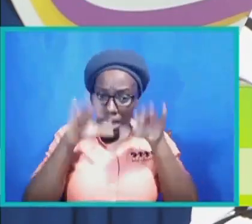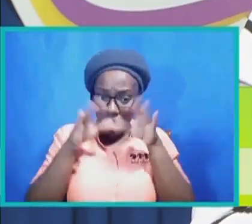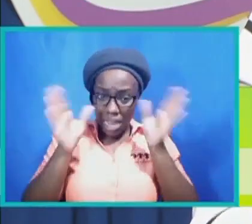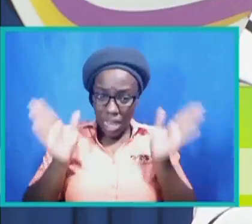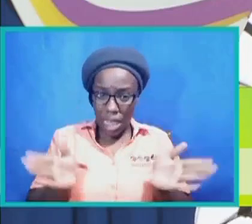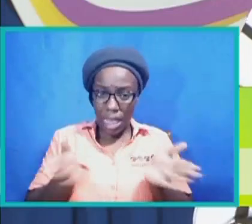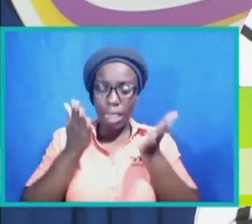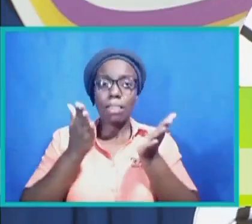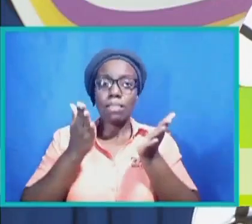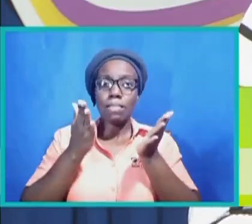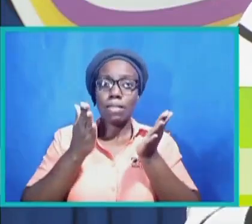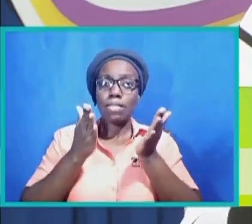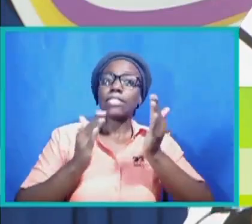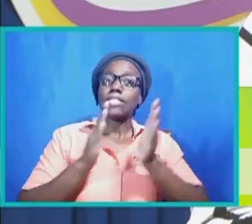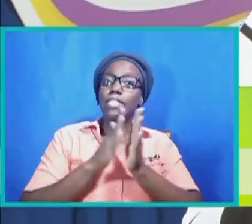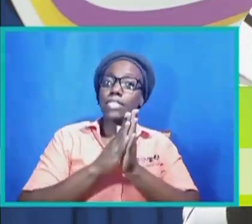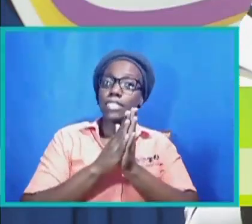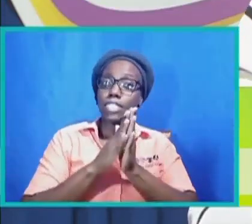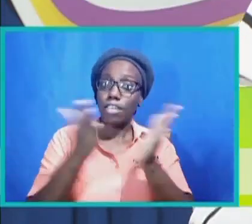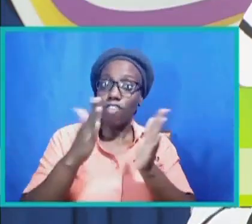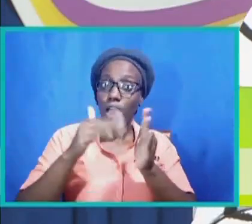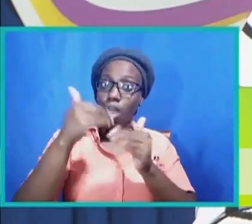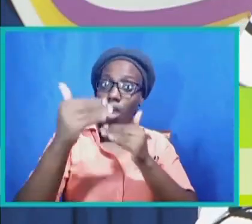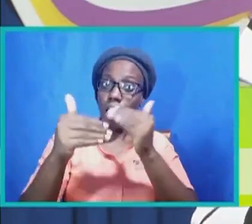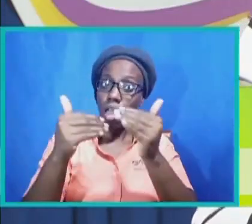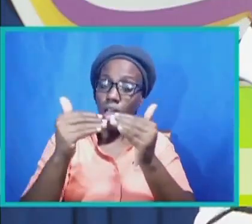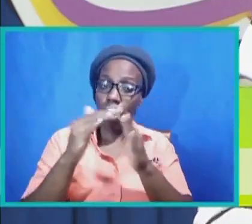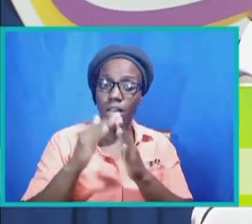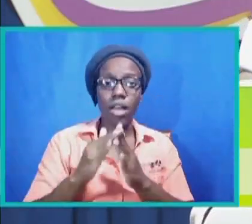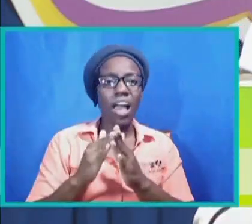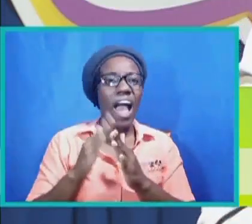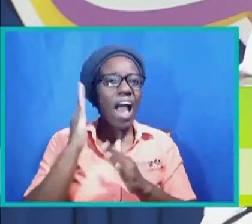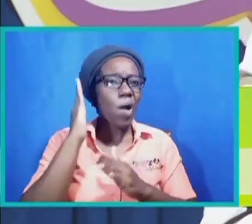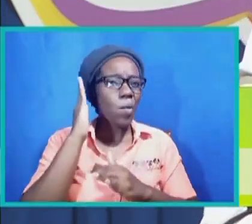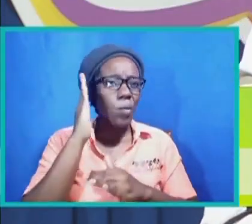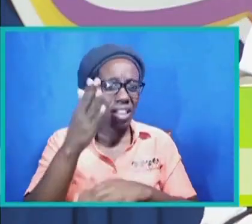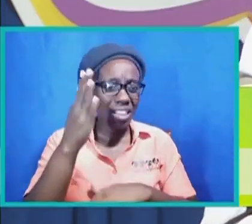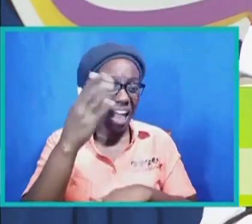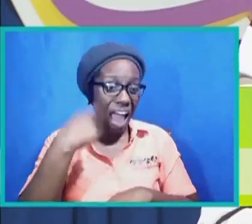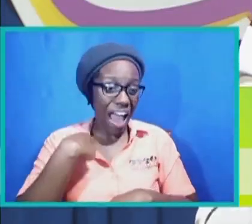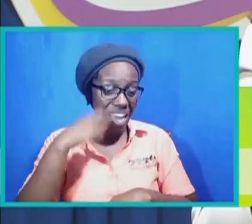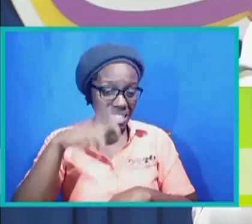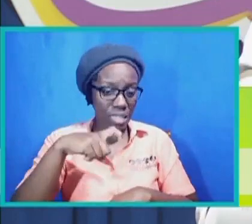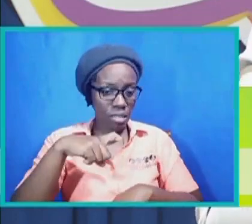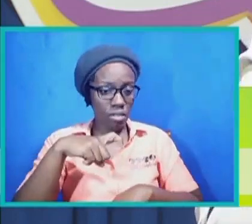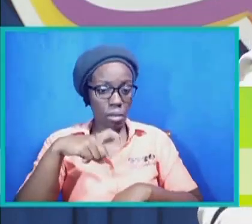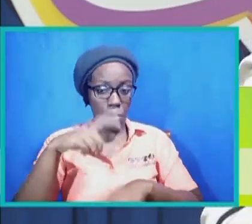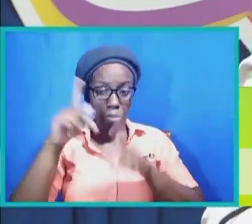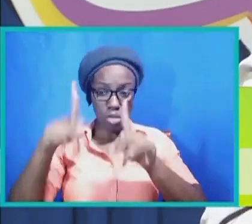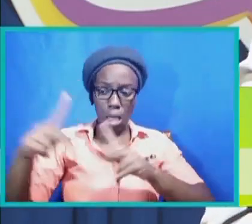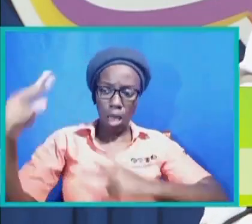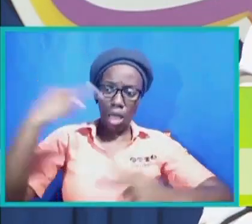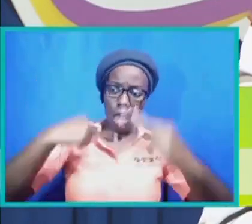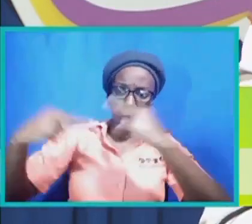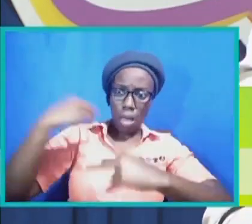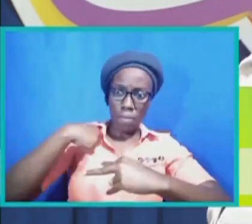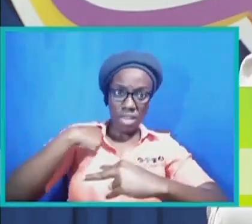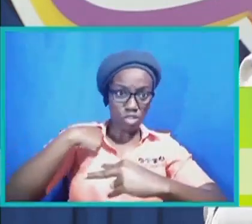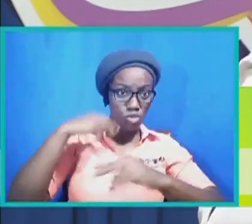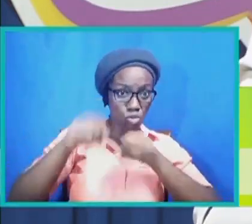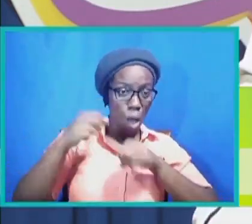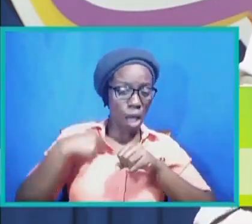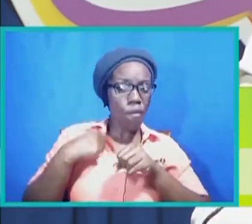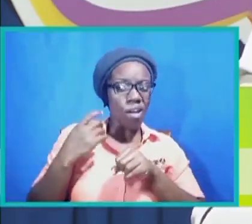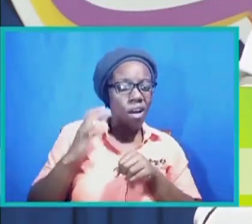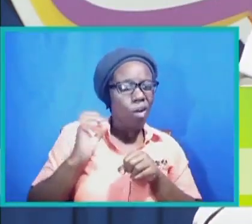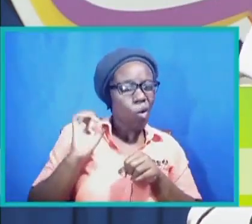need it to be examined to learn it. And we have to that's why we have to talk about authentic assessment and problem-based learning,